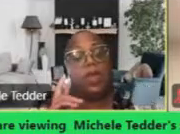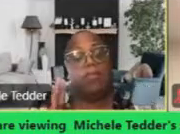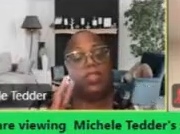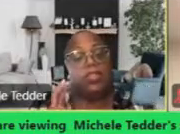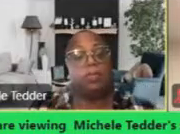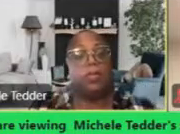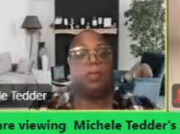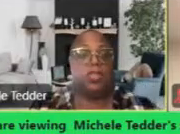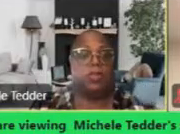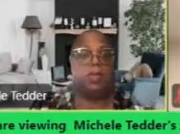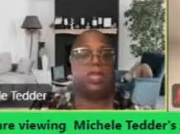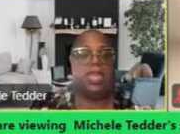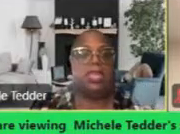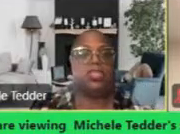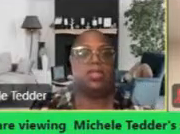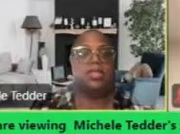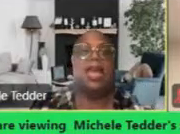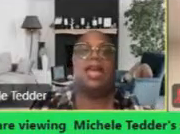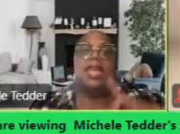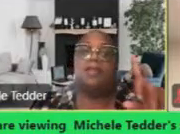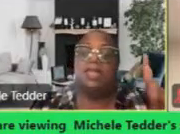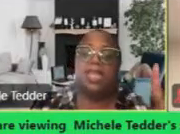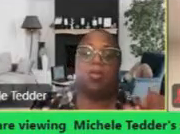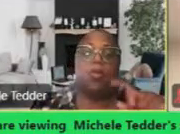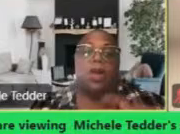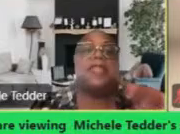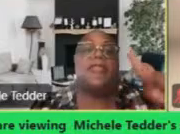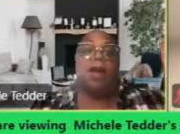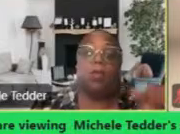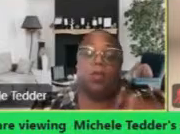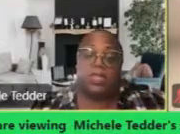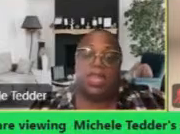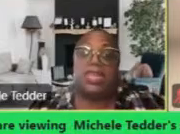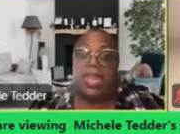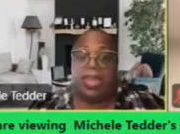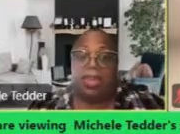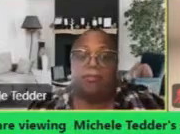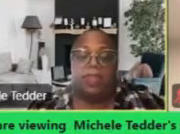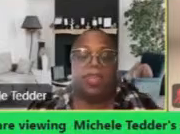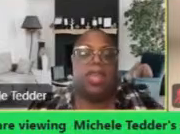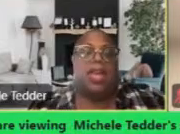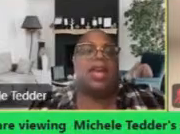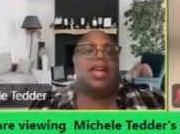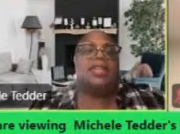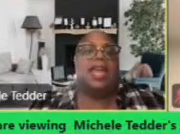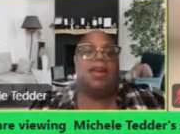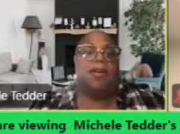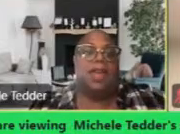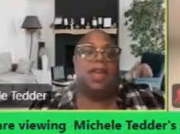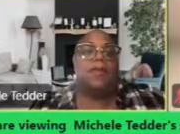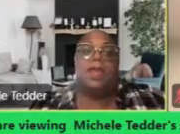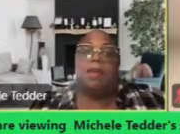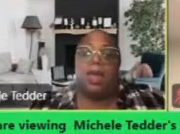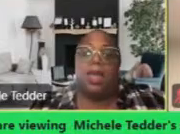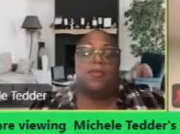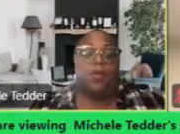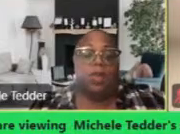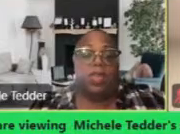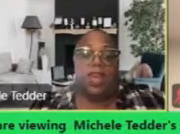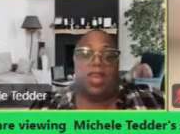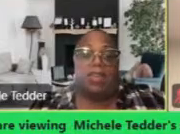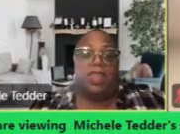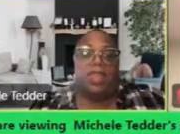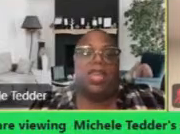taking 2 heavy-duty blood pressure medications. I now only take 1, and that one was cut in half. I now have a BMI